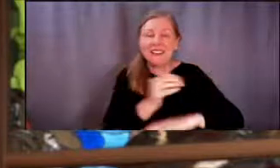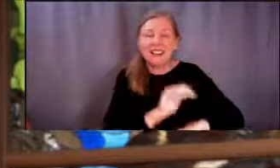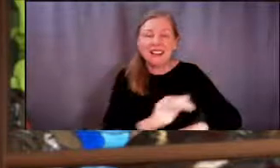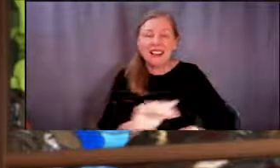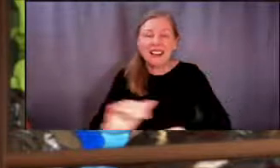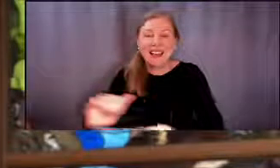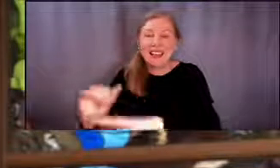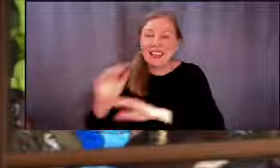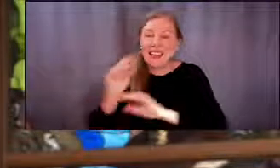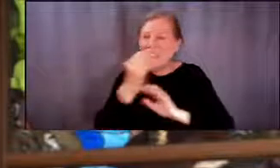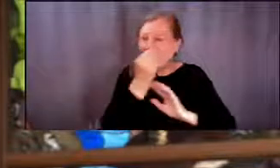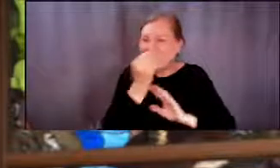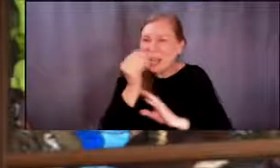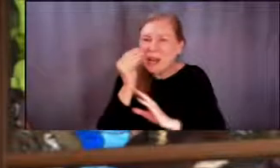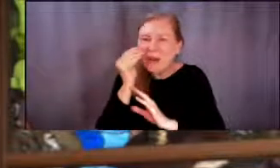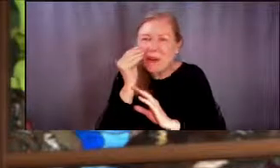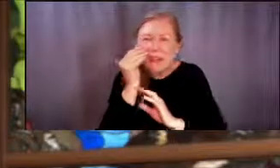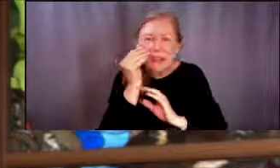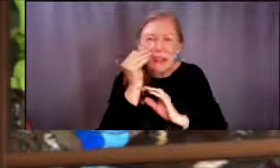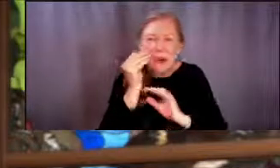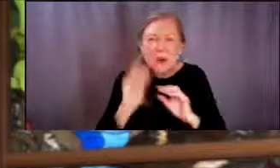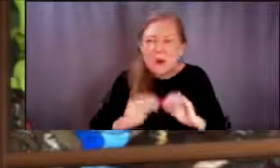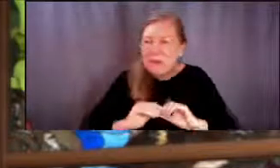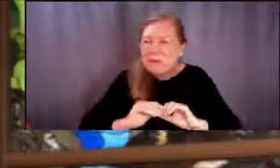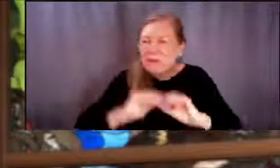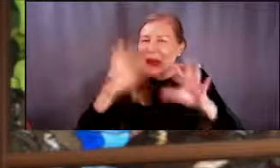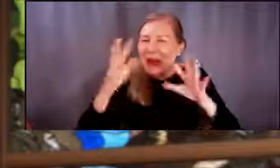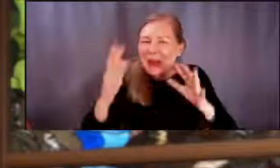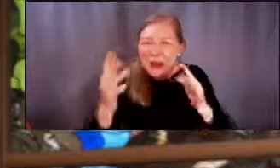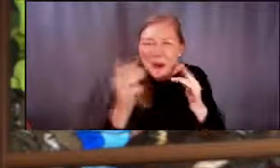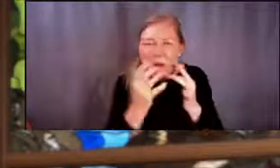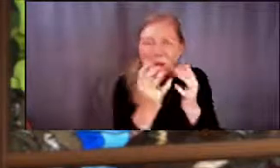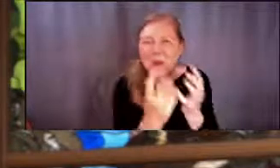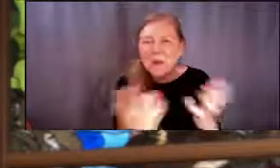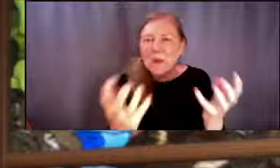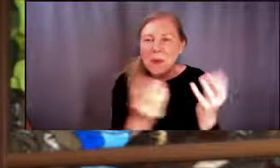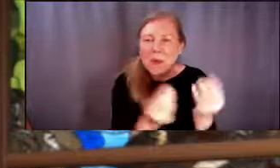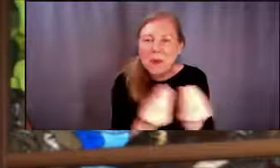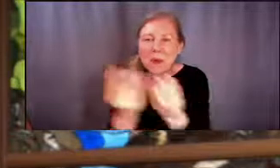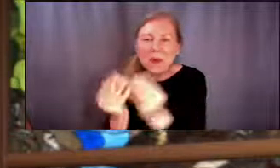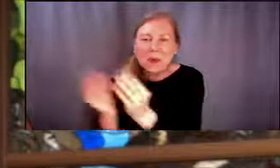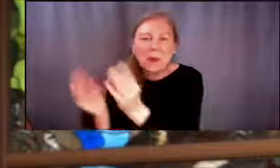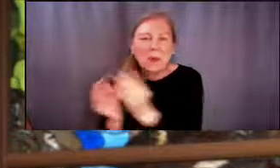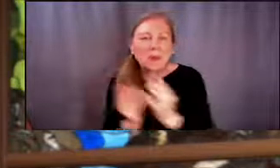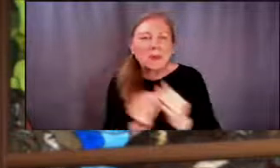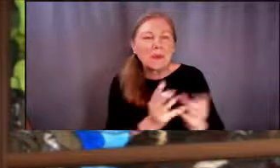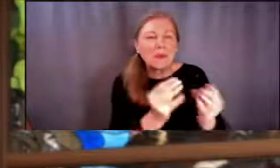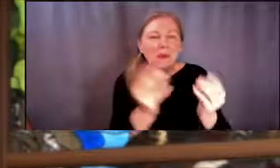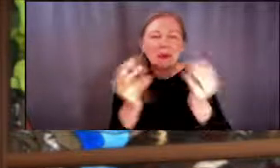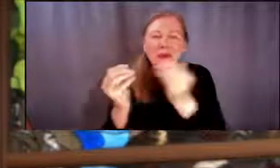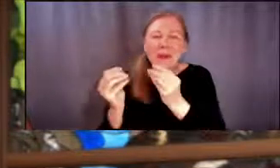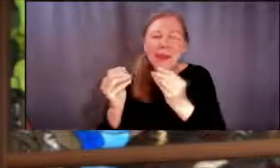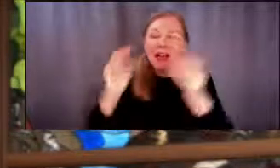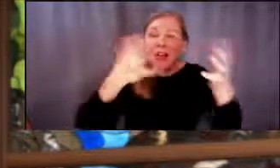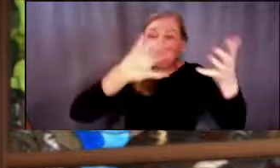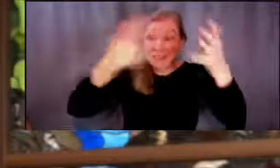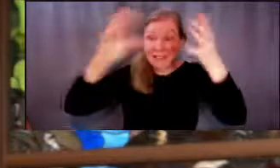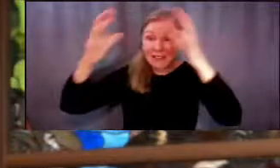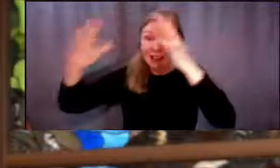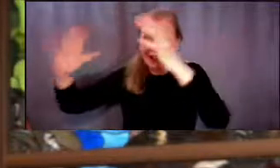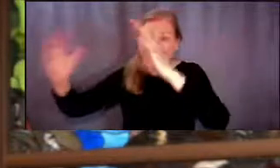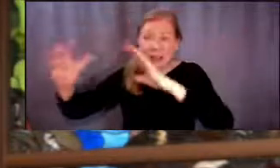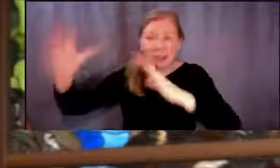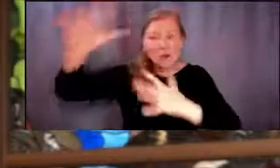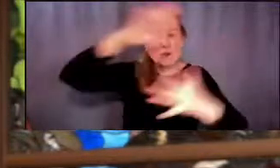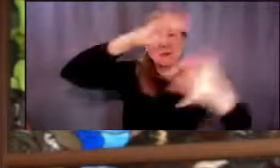flaming flowers that brightly blaze, swirling clouds in violet haze,